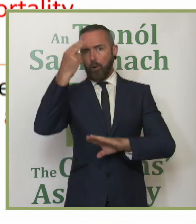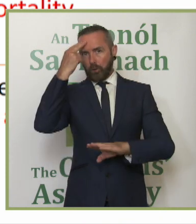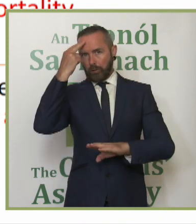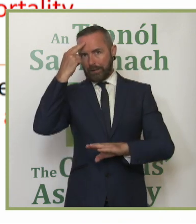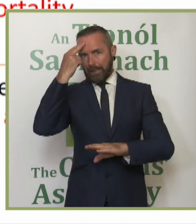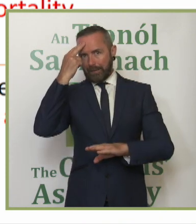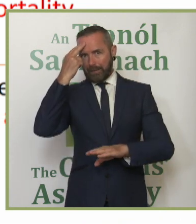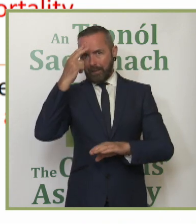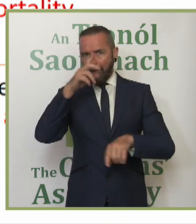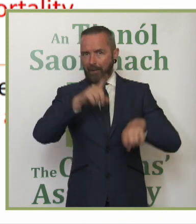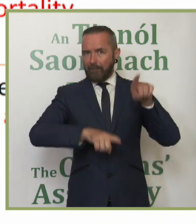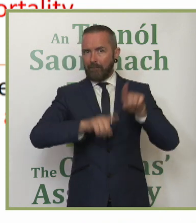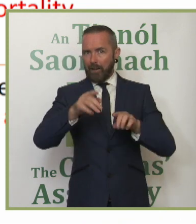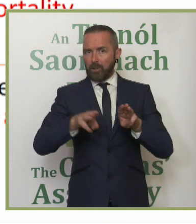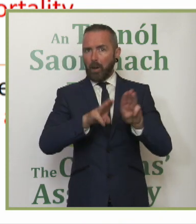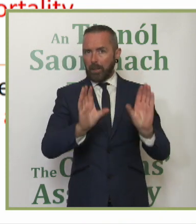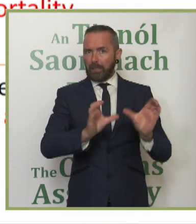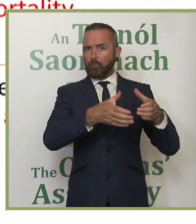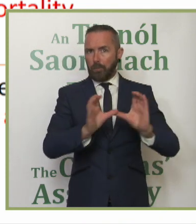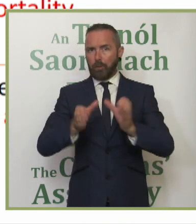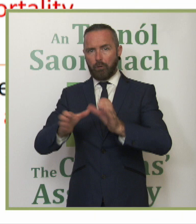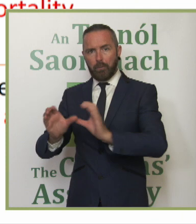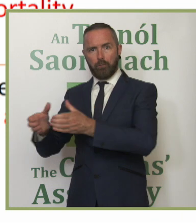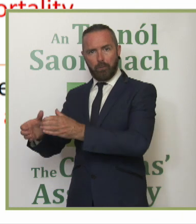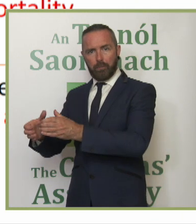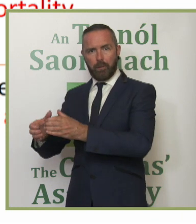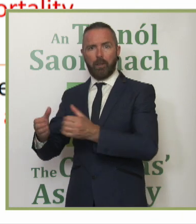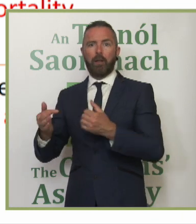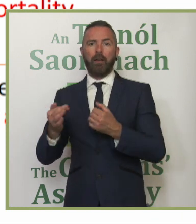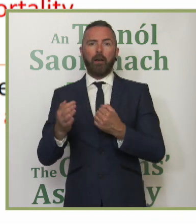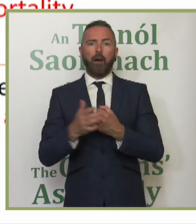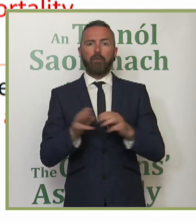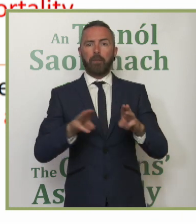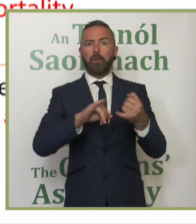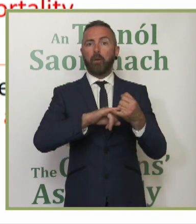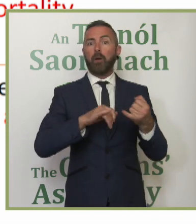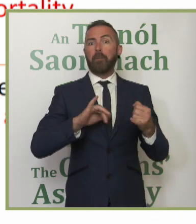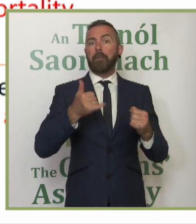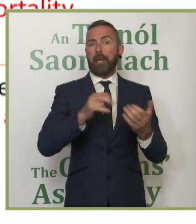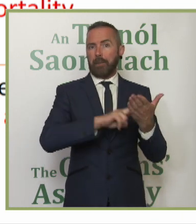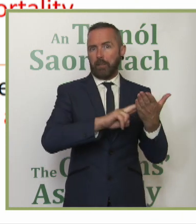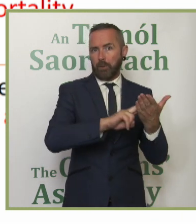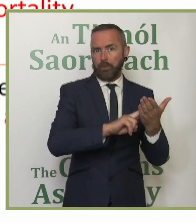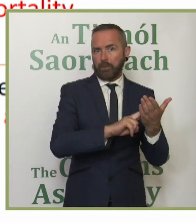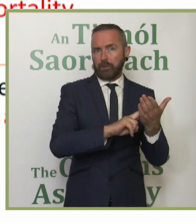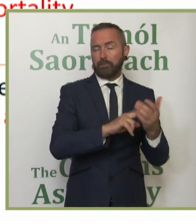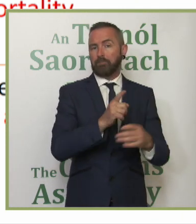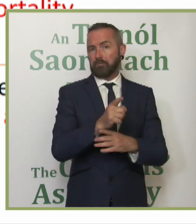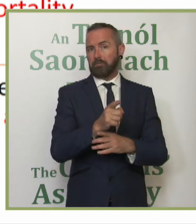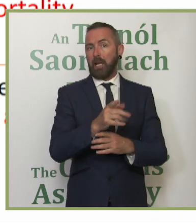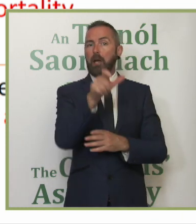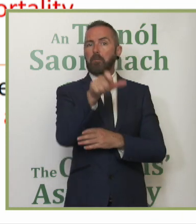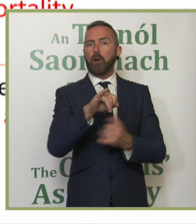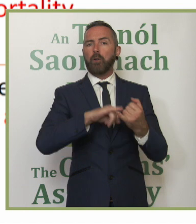the various populations and both the immediate and enduring harms that they might come in contact with. So someone that's